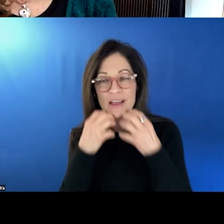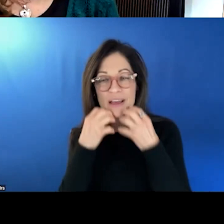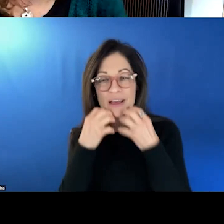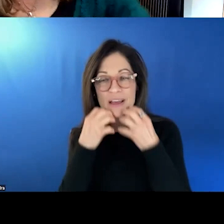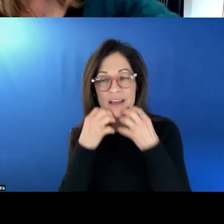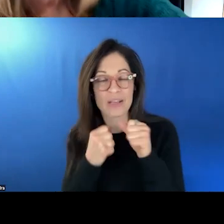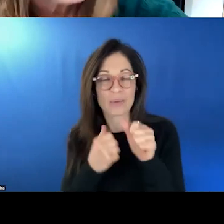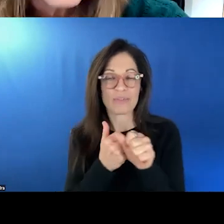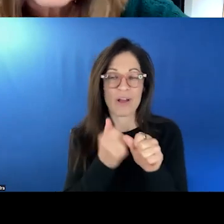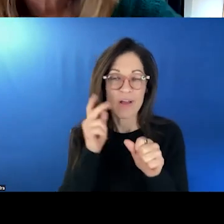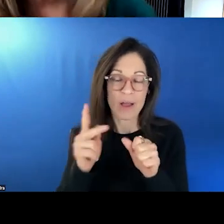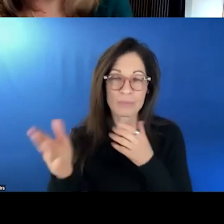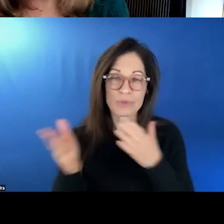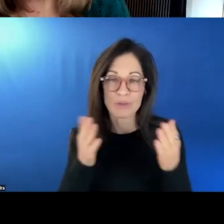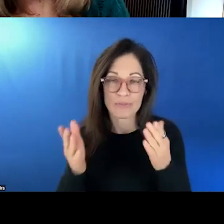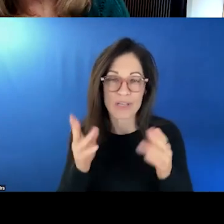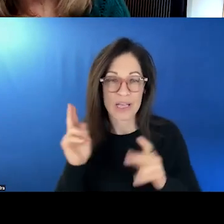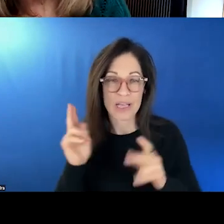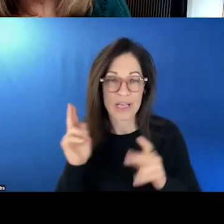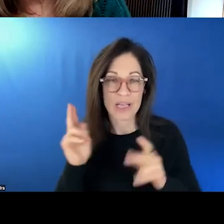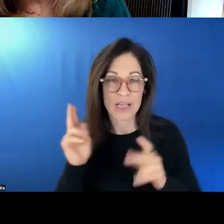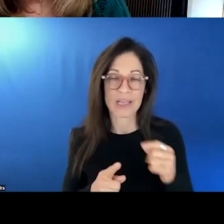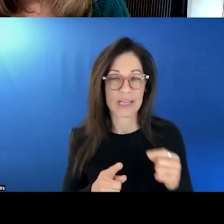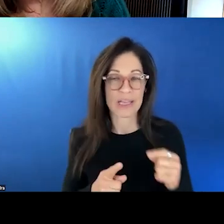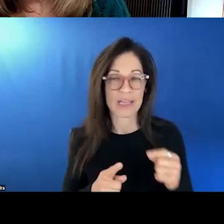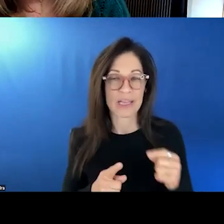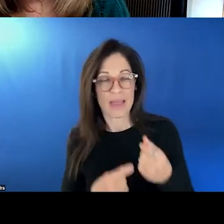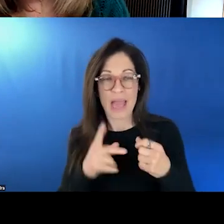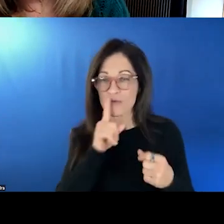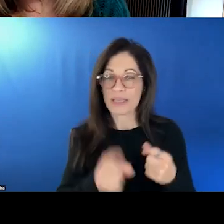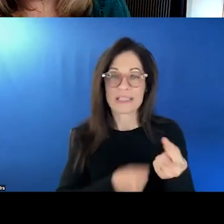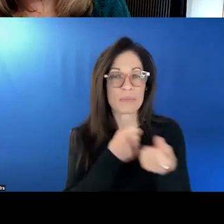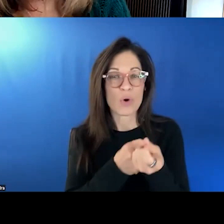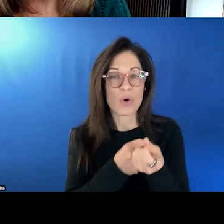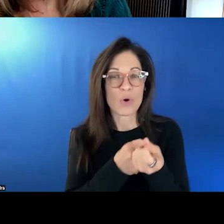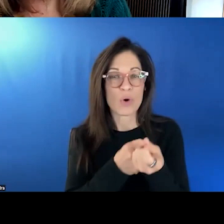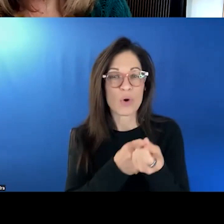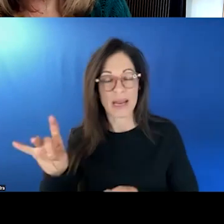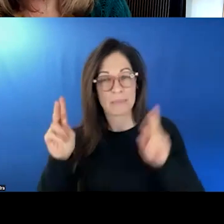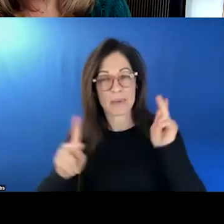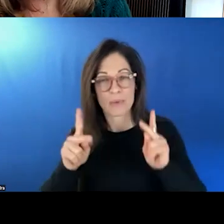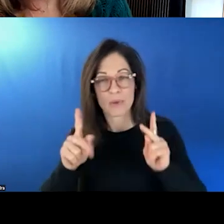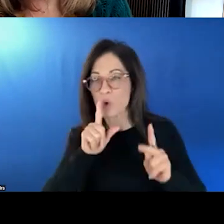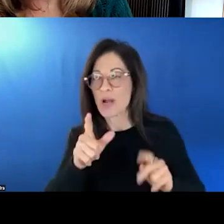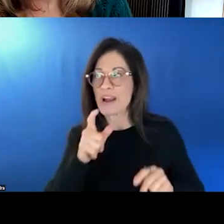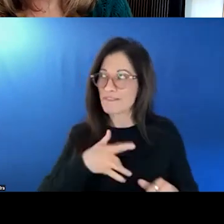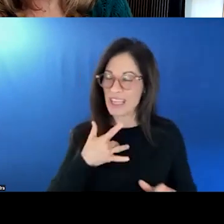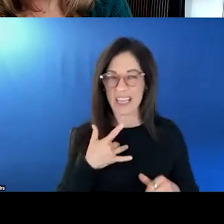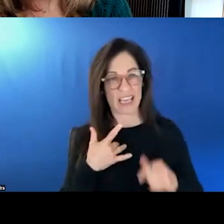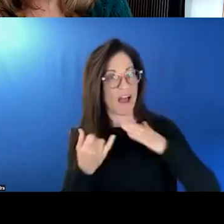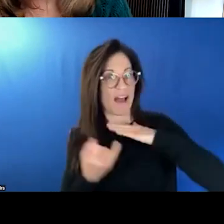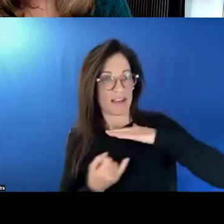services and really helping to support 988 contacts that are feeling socially isolated. So again, thank